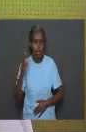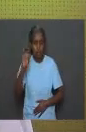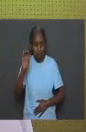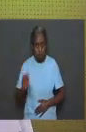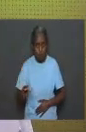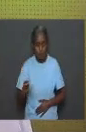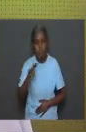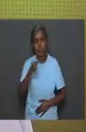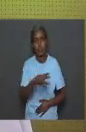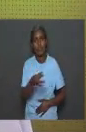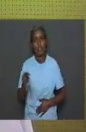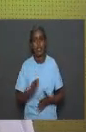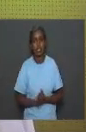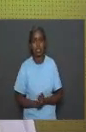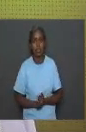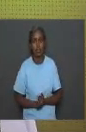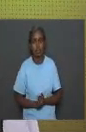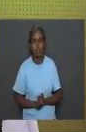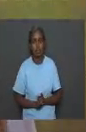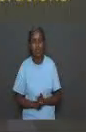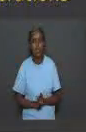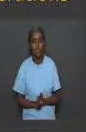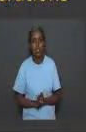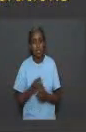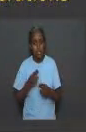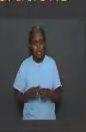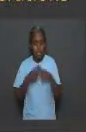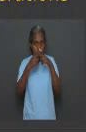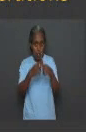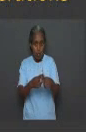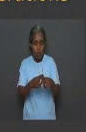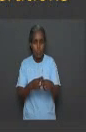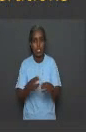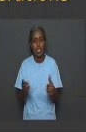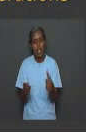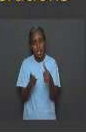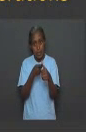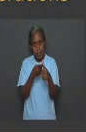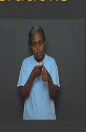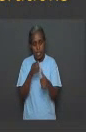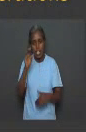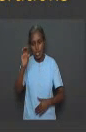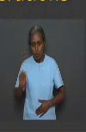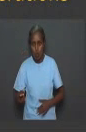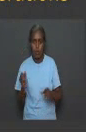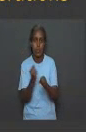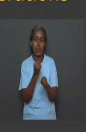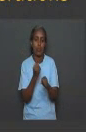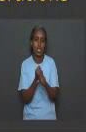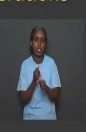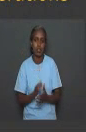to columns of a matrix. They are called elementary